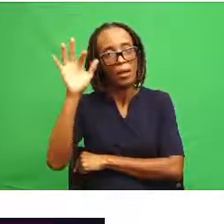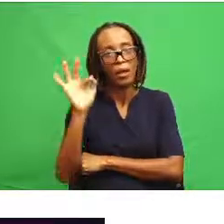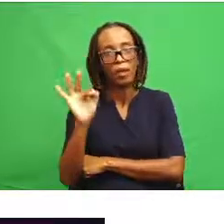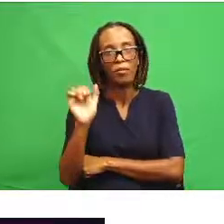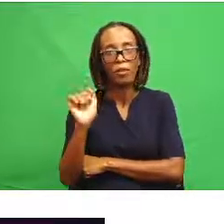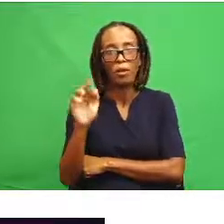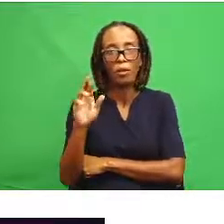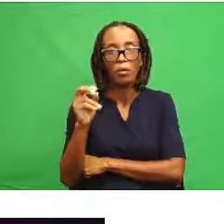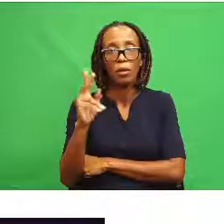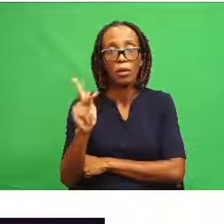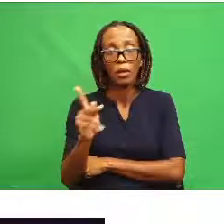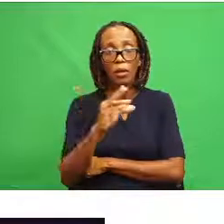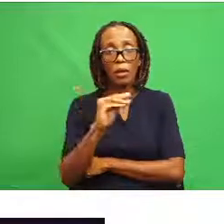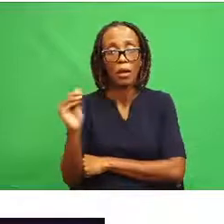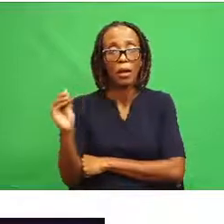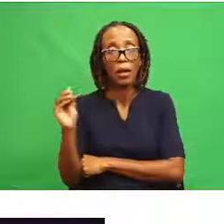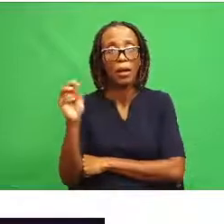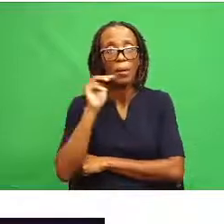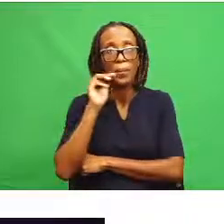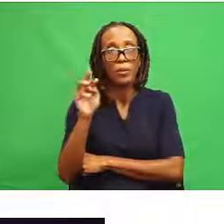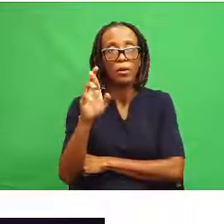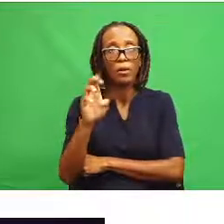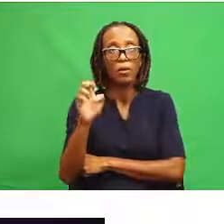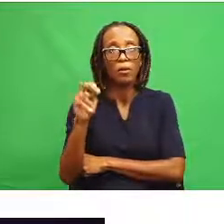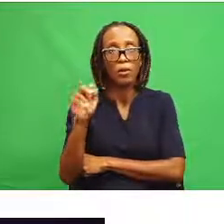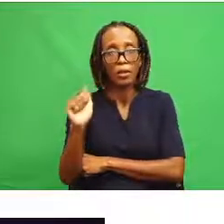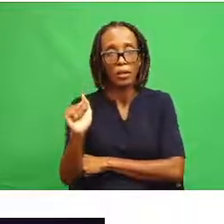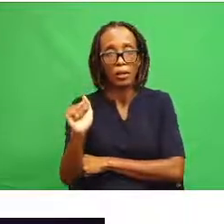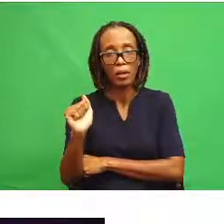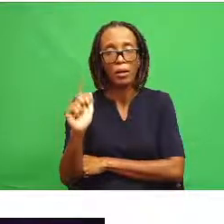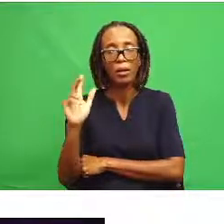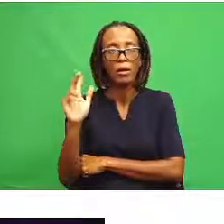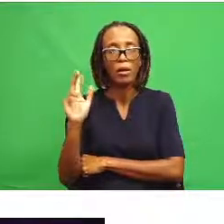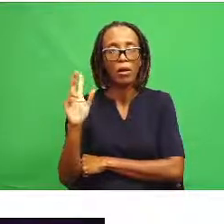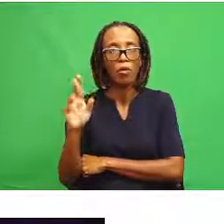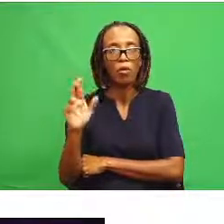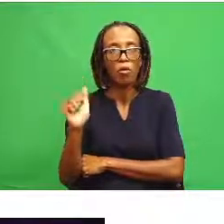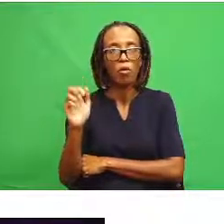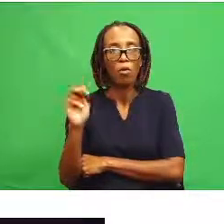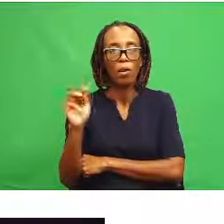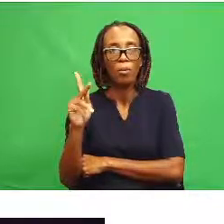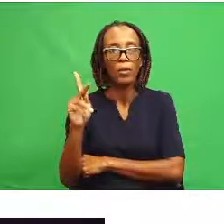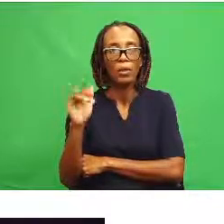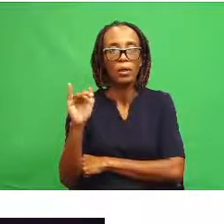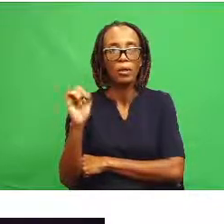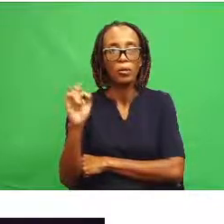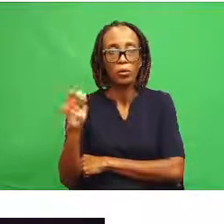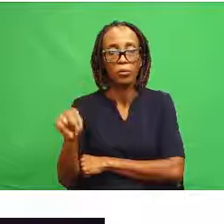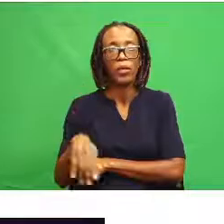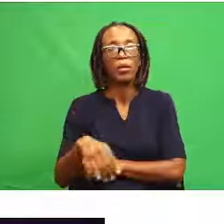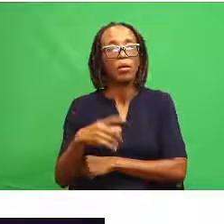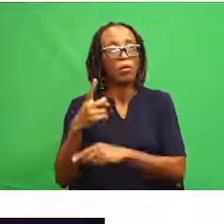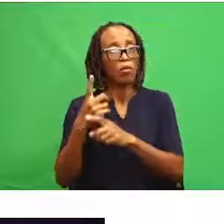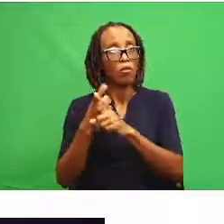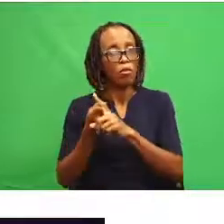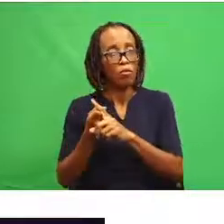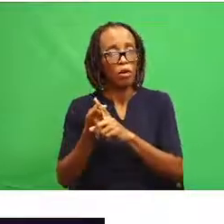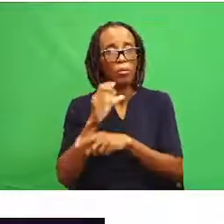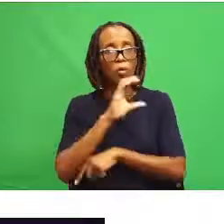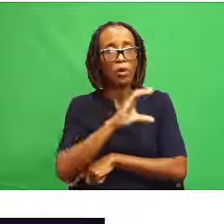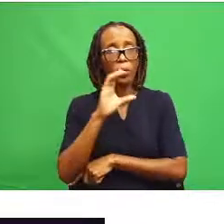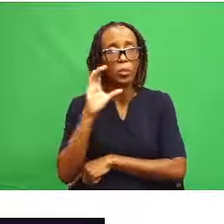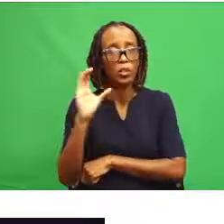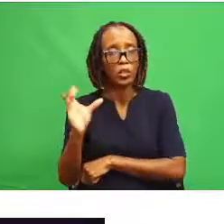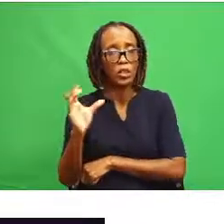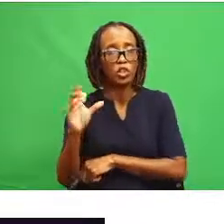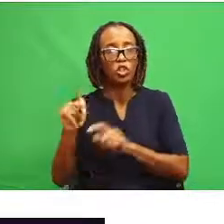Boppa, and Mrs. Rina Das Ramkisoon. From the Corporate Communications and Education Unit